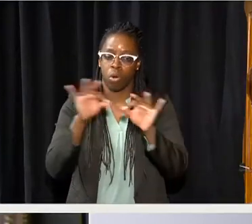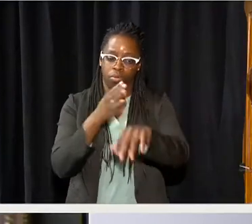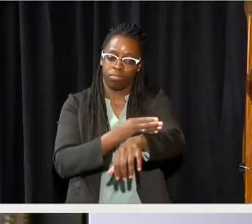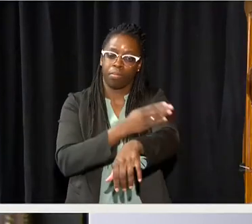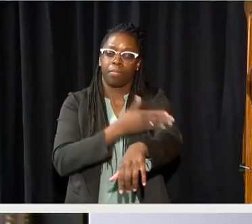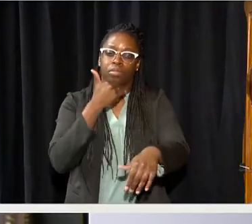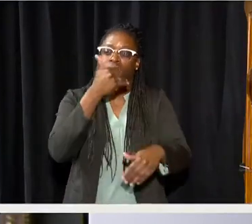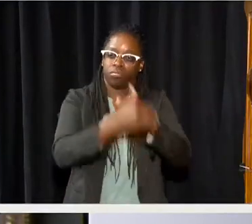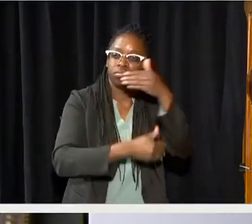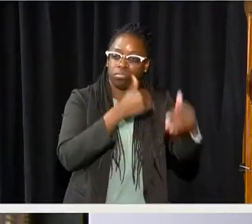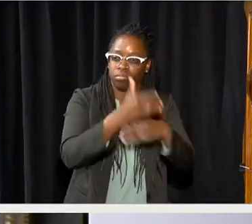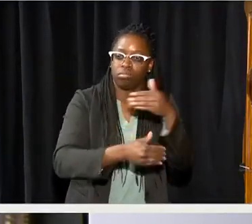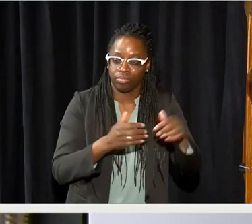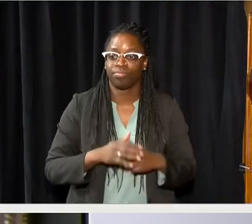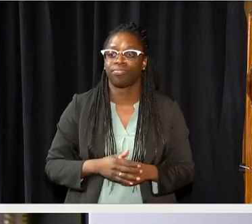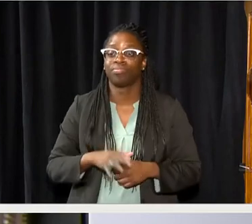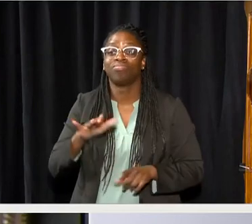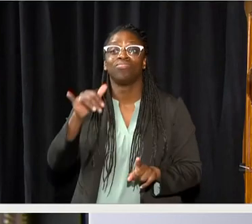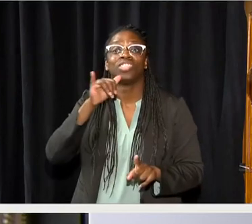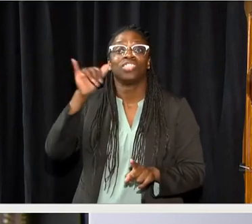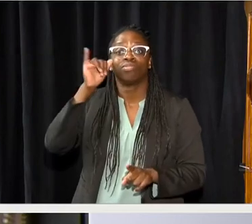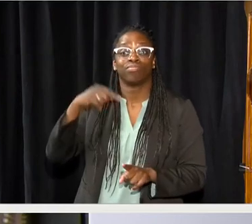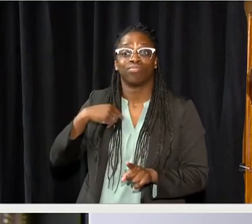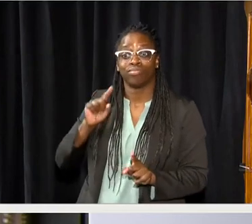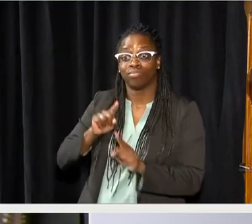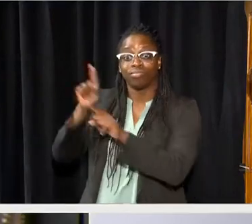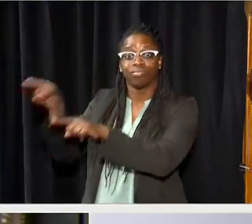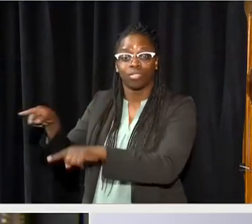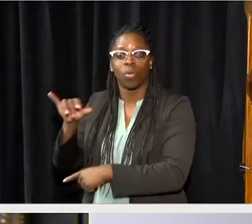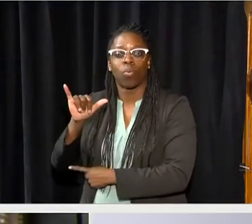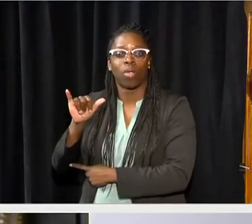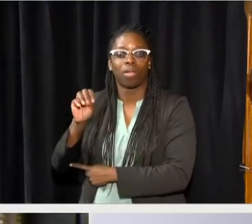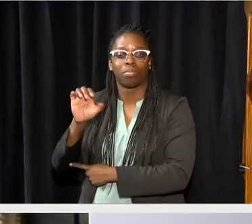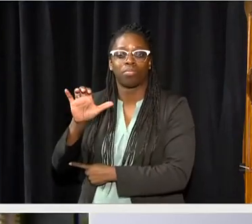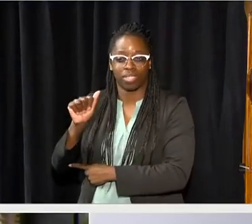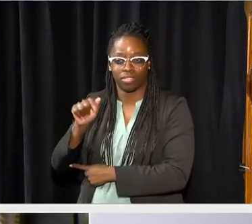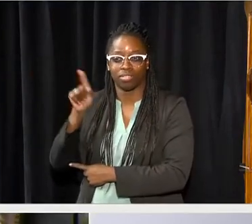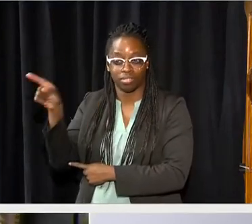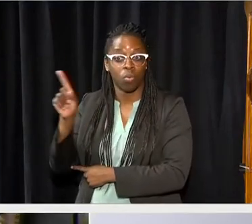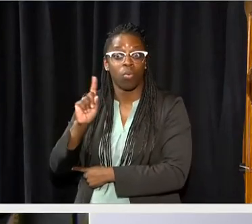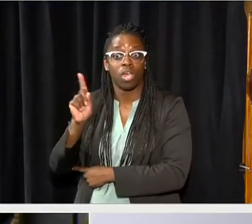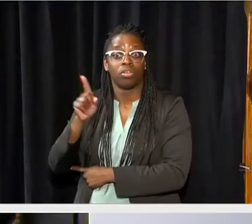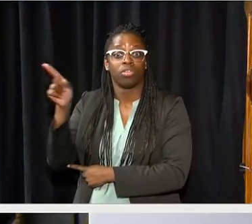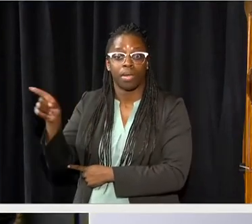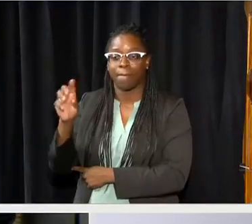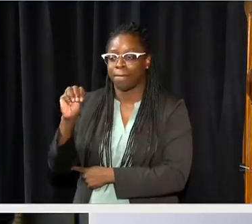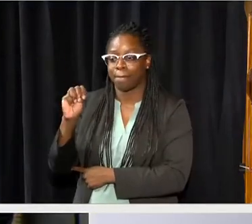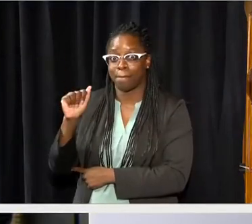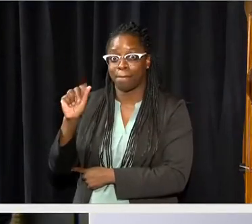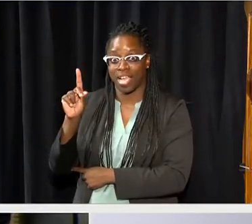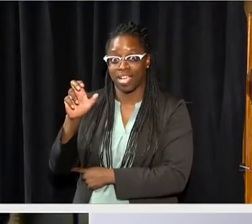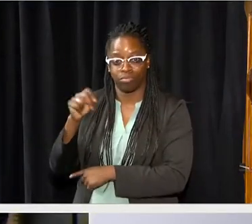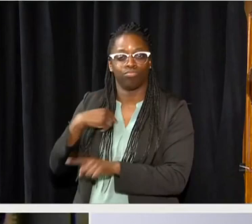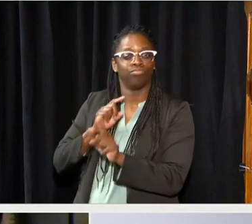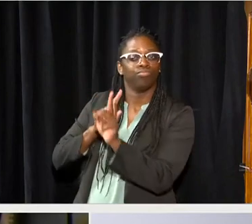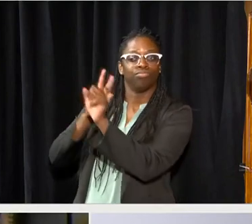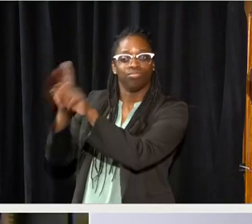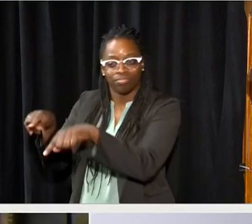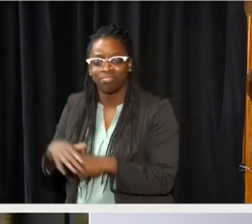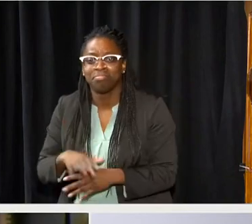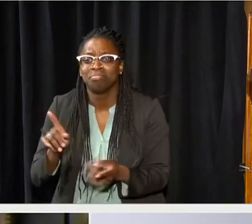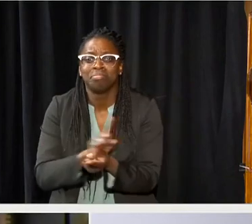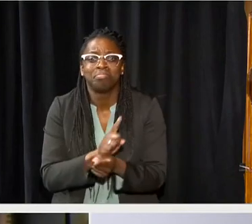we were at the Y in Malden. We met some dedicated early educators and some very cute kids, did we not,